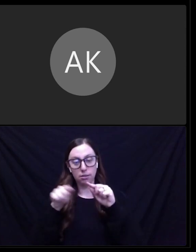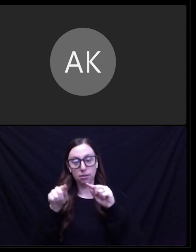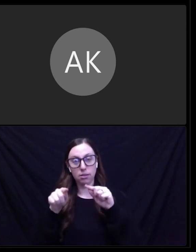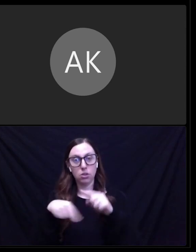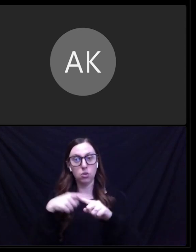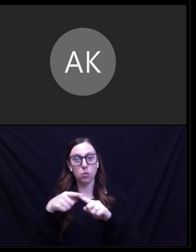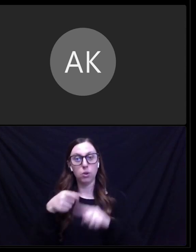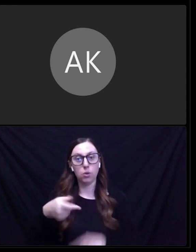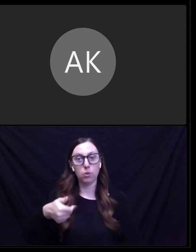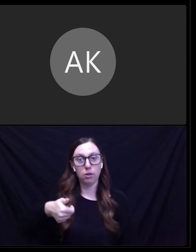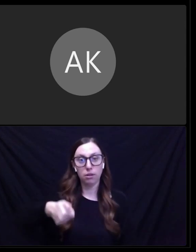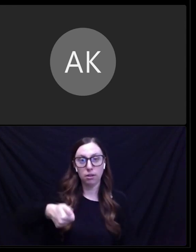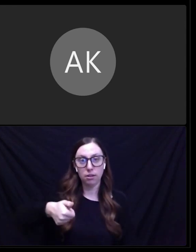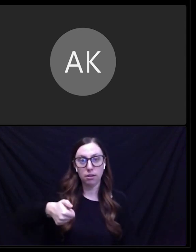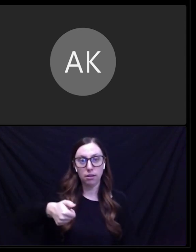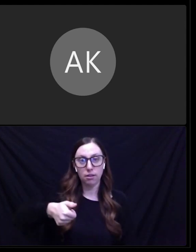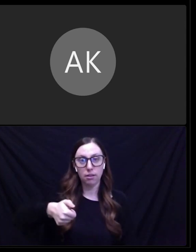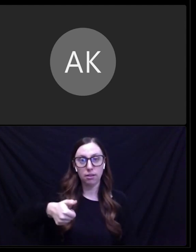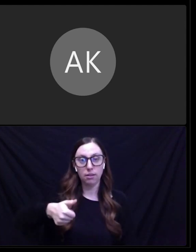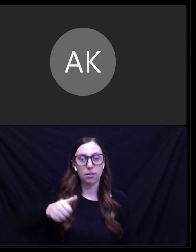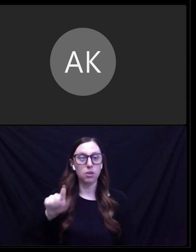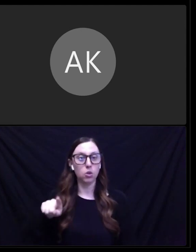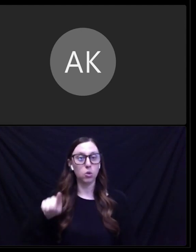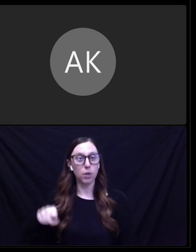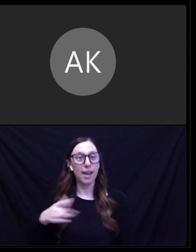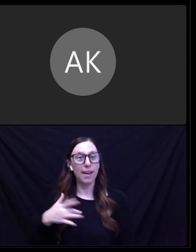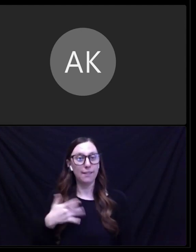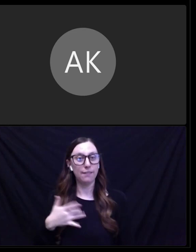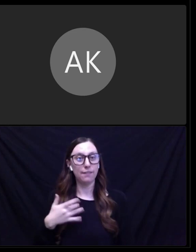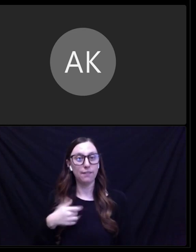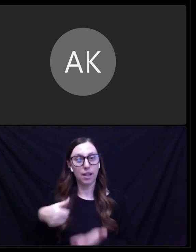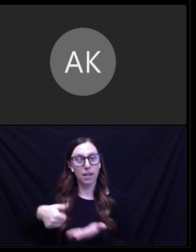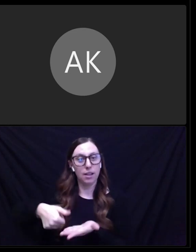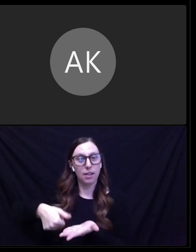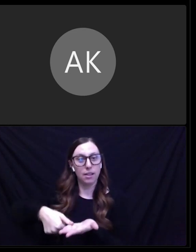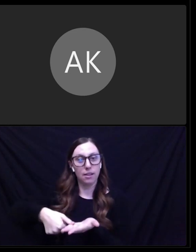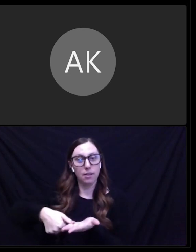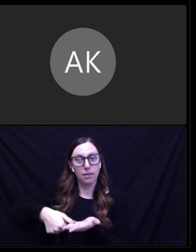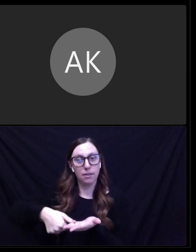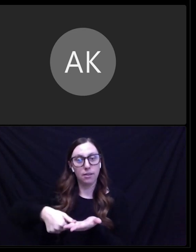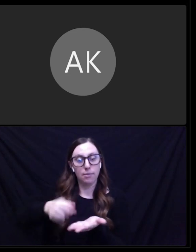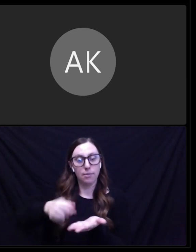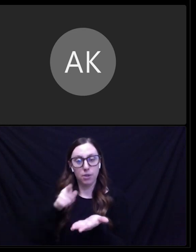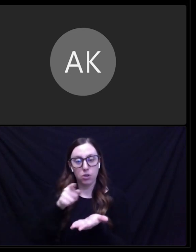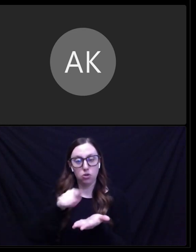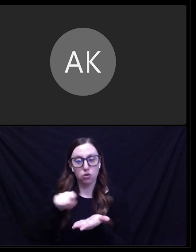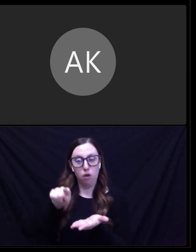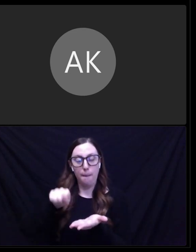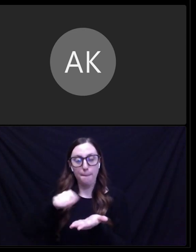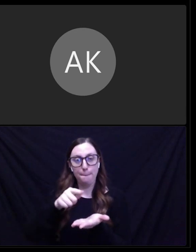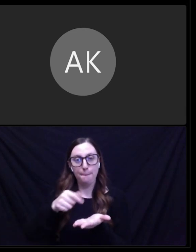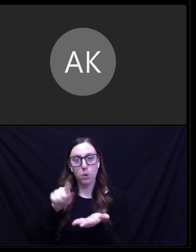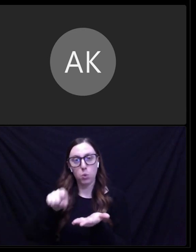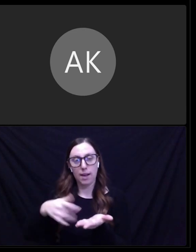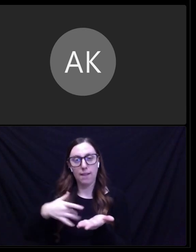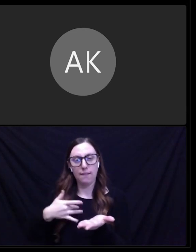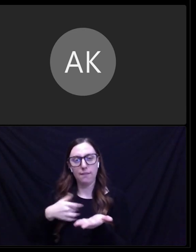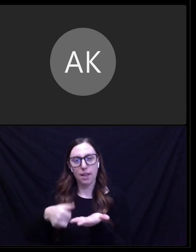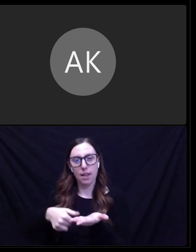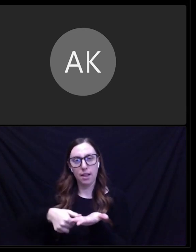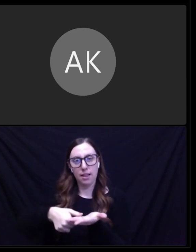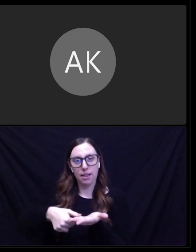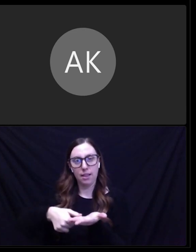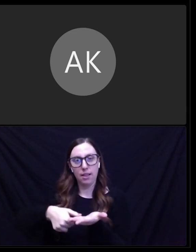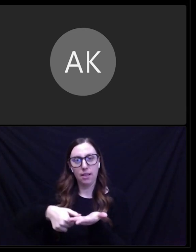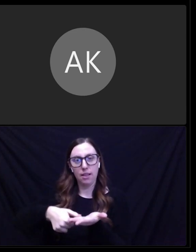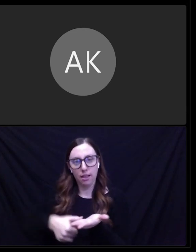there, you can feel, as you rest the thumb, because your thumb sort of drops into the circle, you can